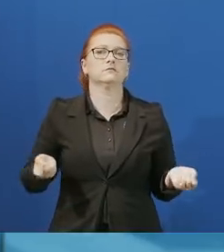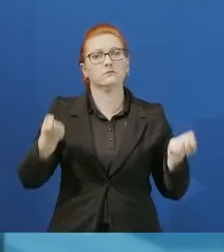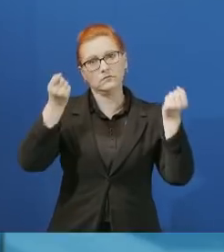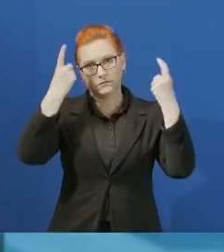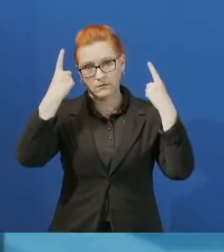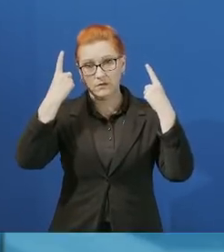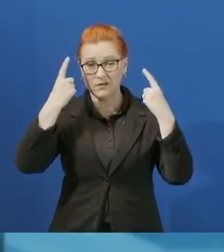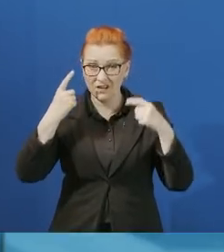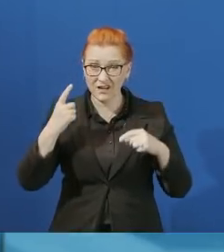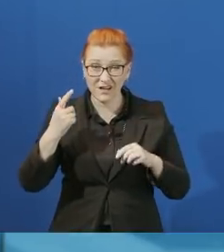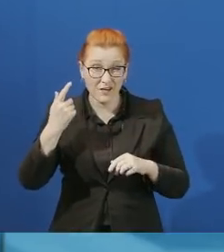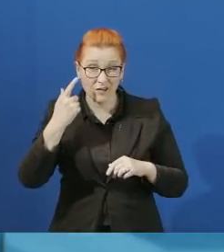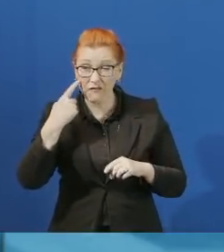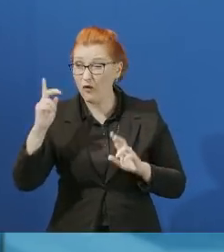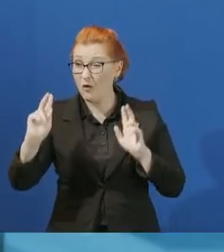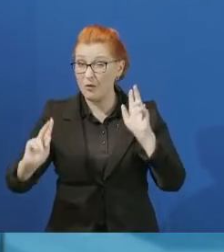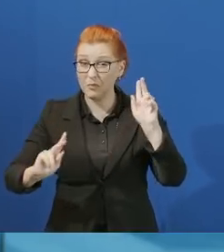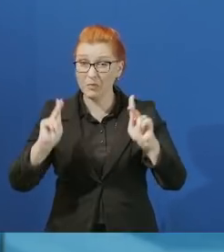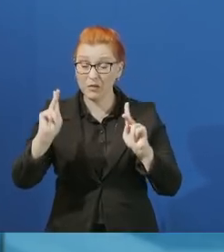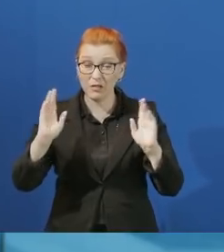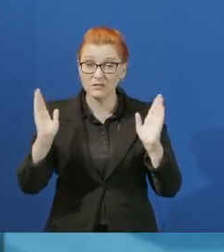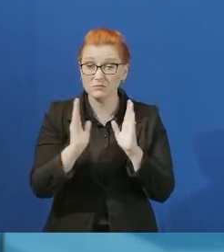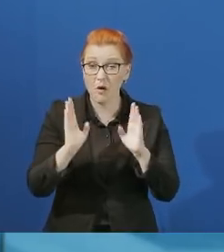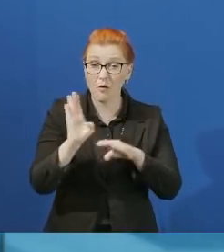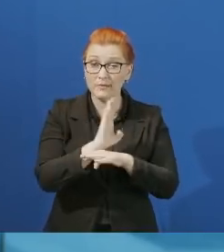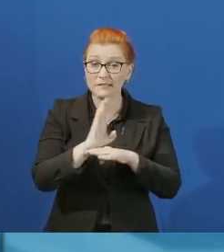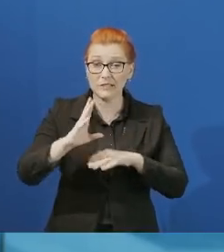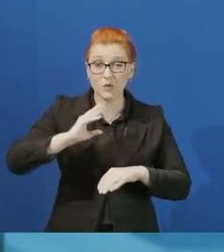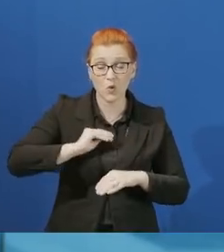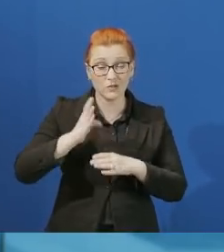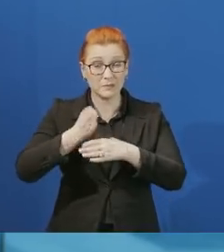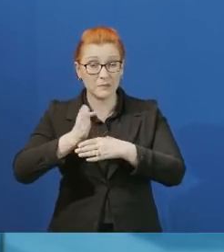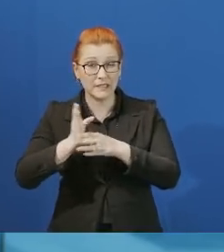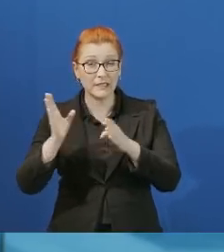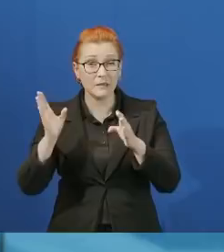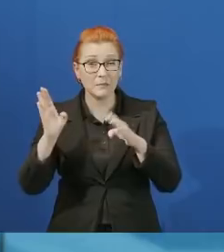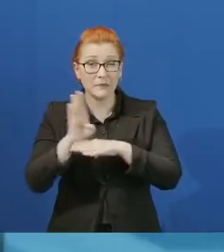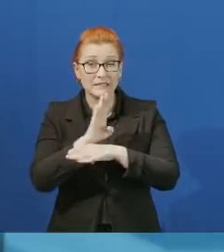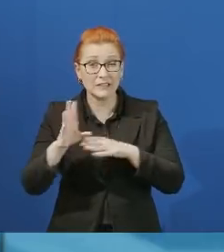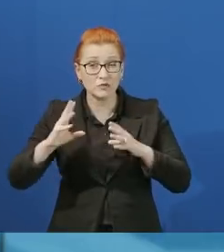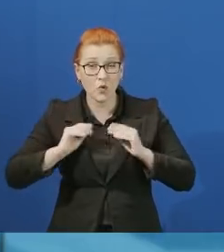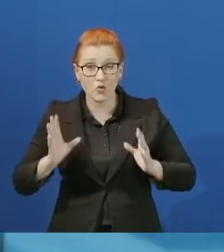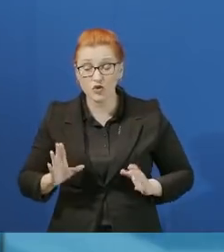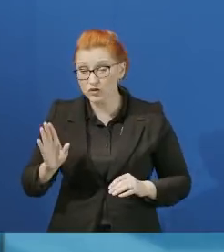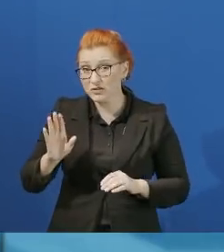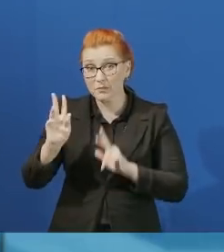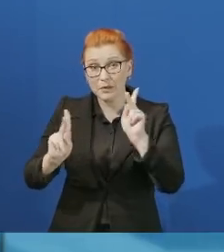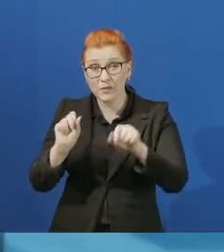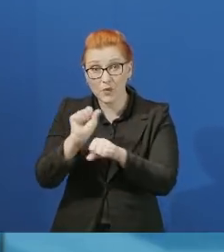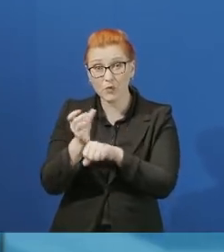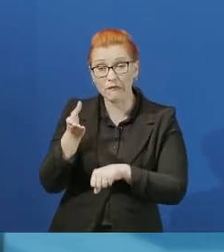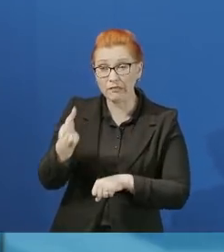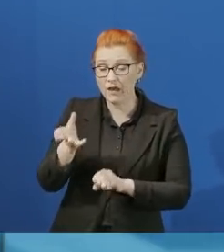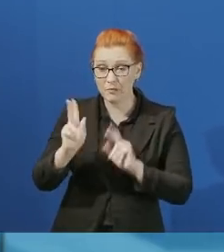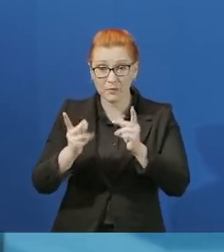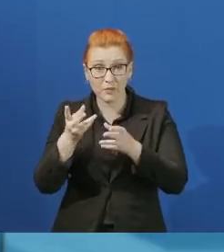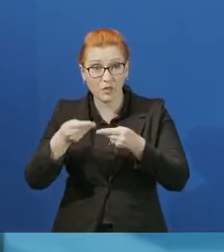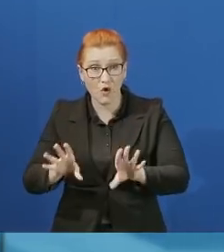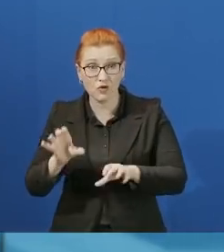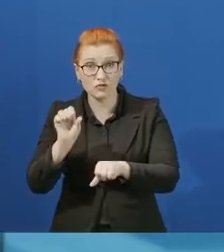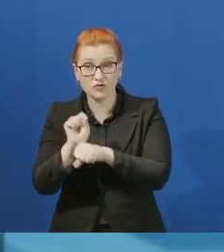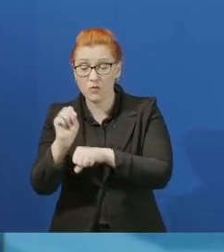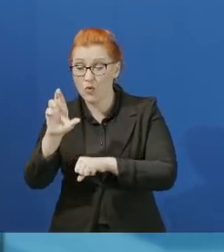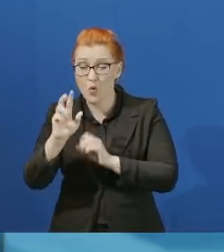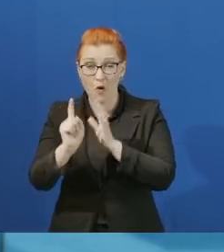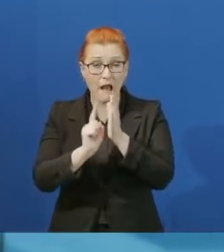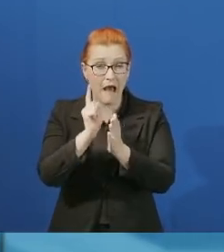those that are the small business owners and the medium-sized business owners and their employees, people that have lost their jobs or had a reduction